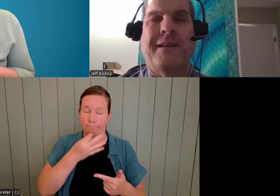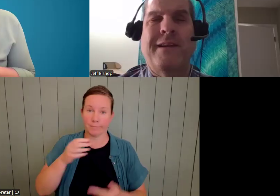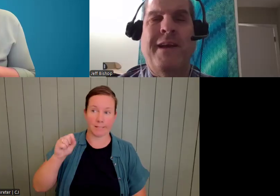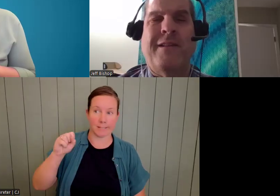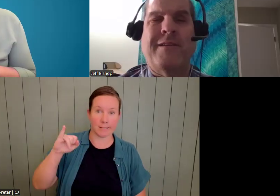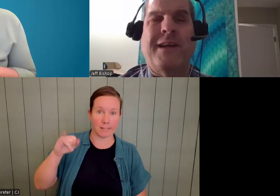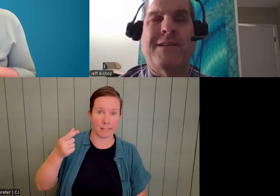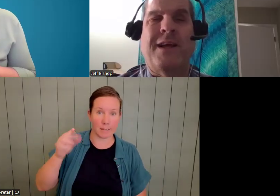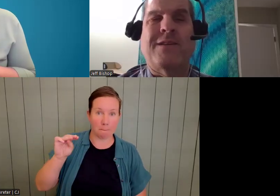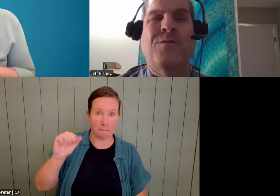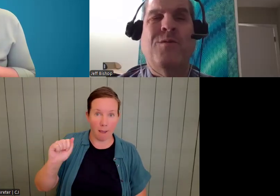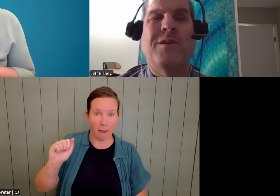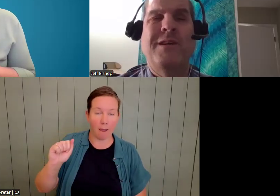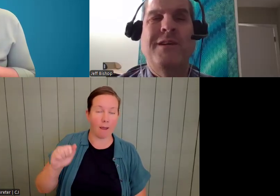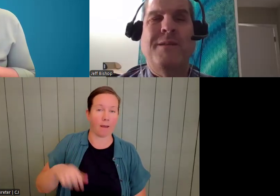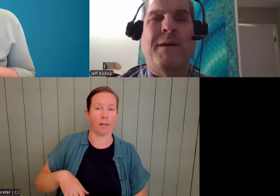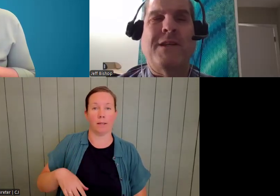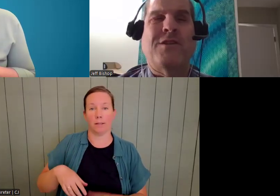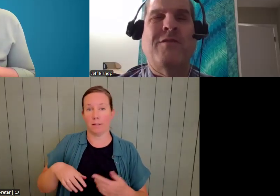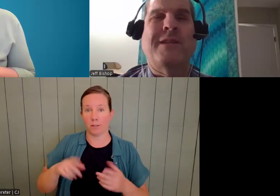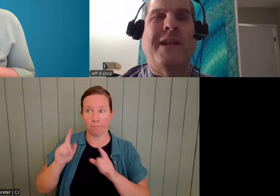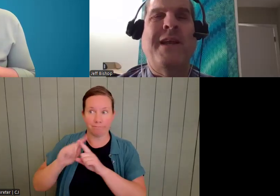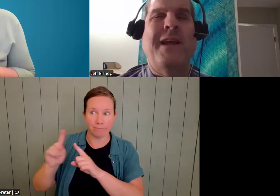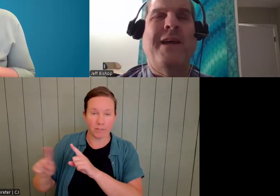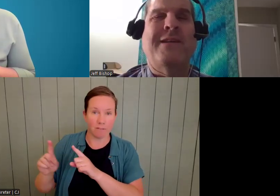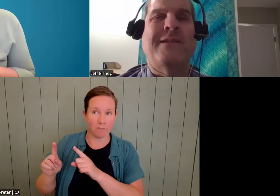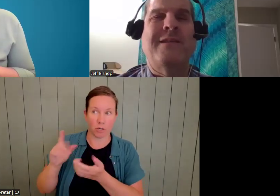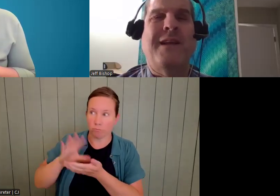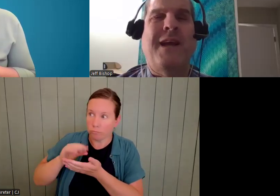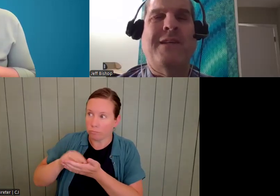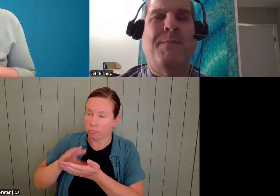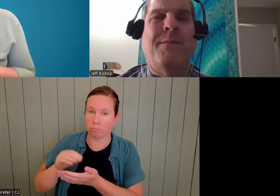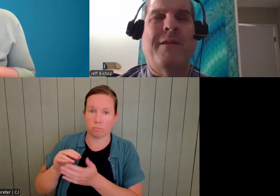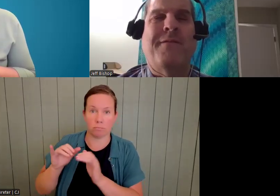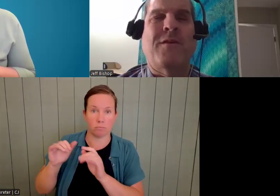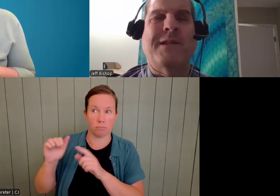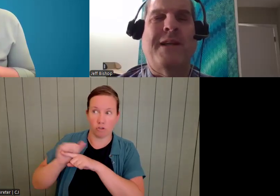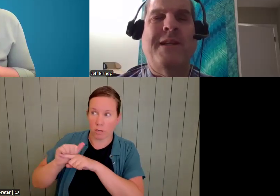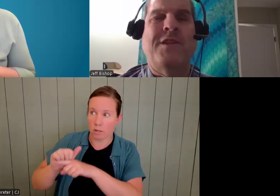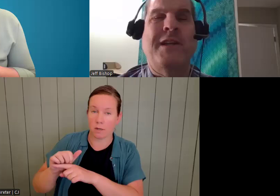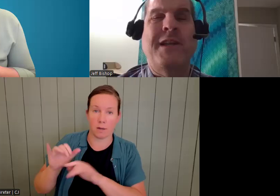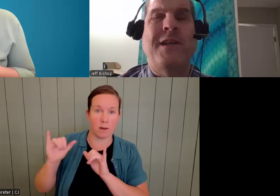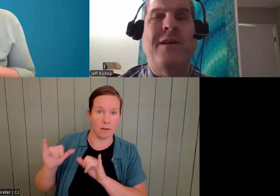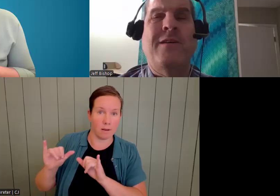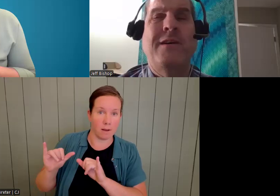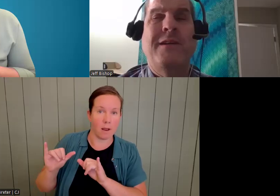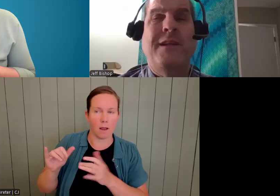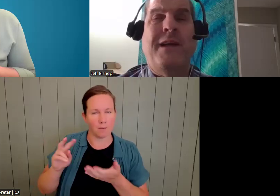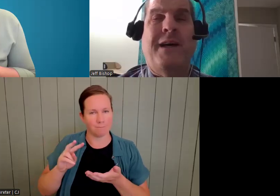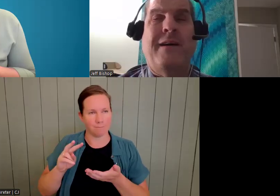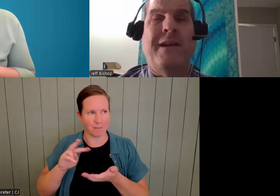protocols and other things. So that's cool because it shows that he has been able to focus on attention to